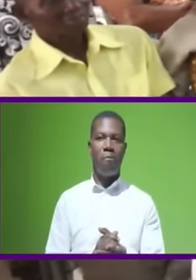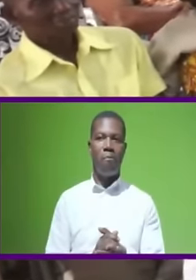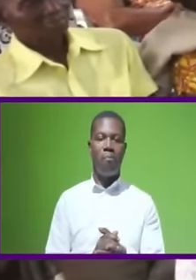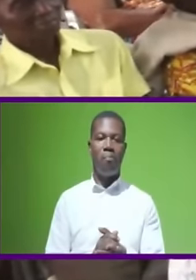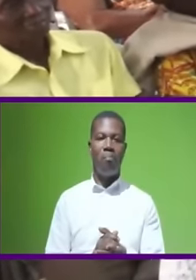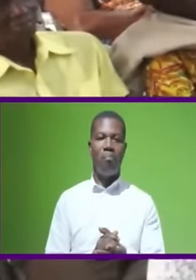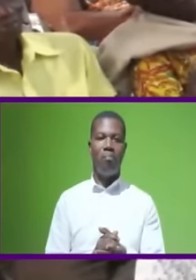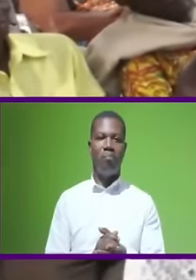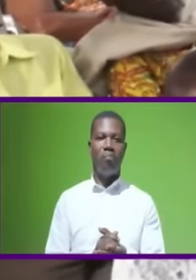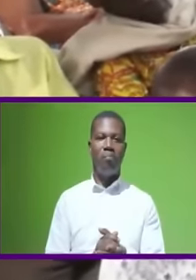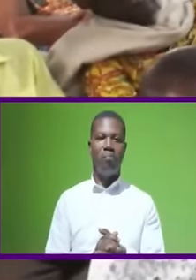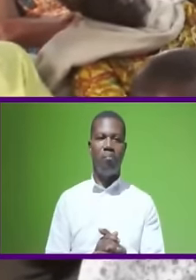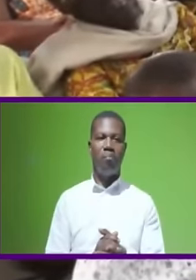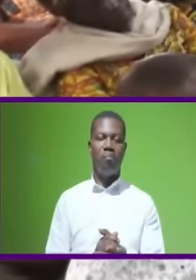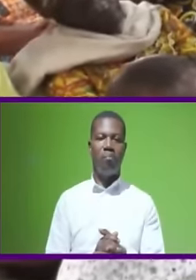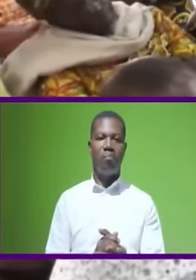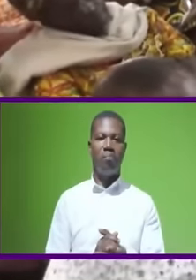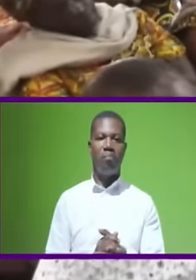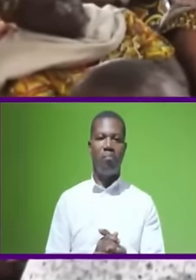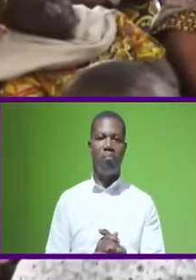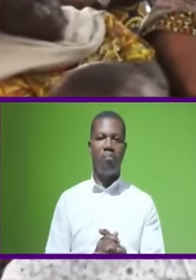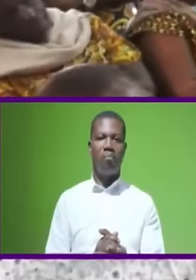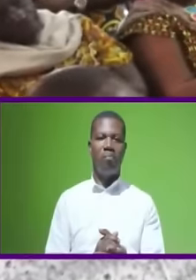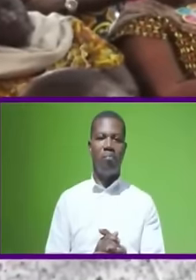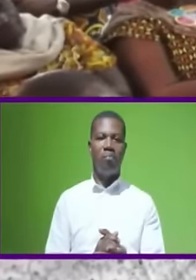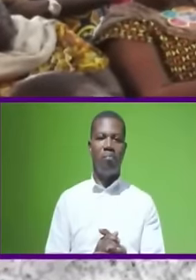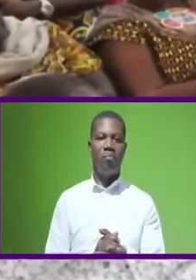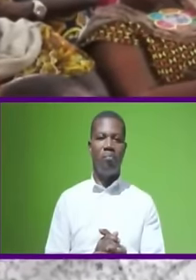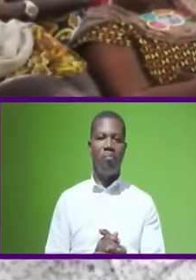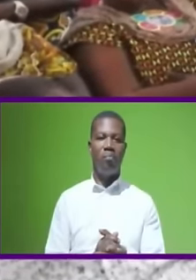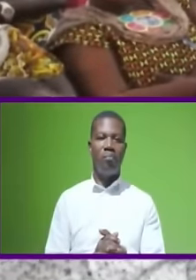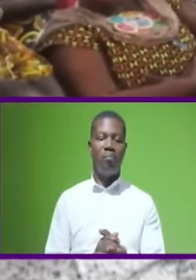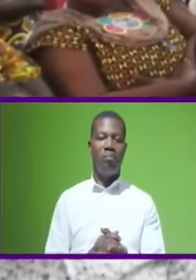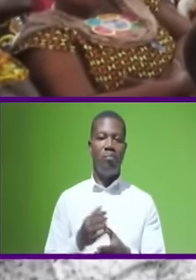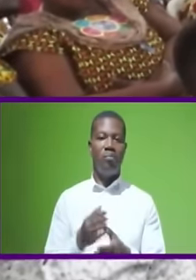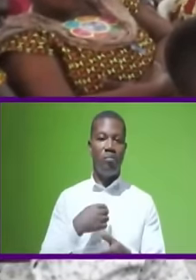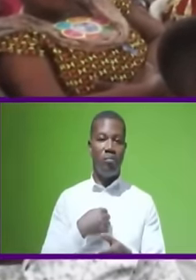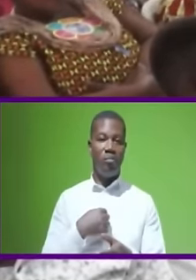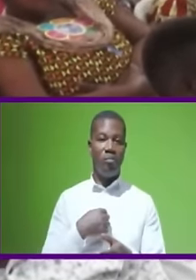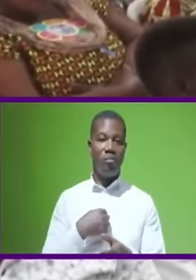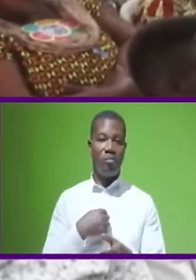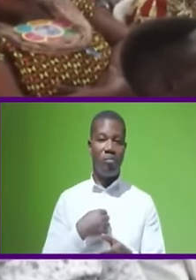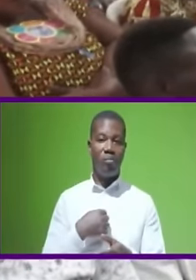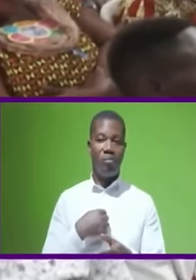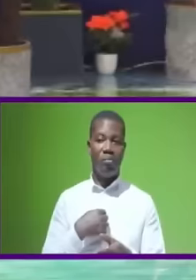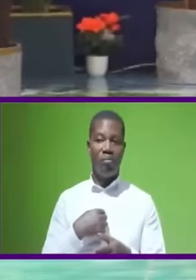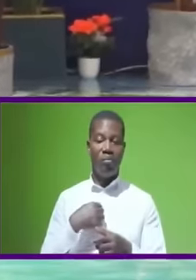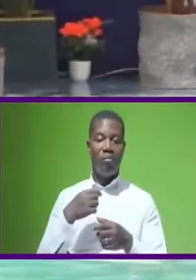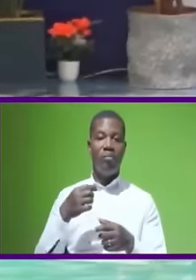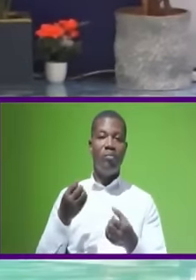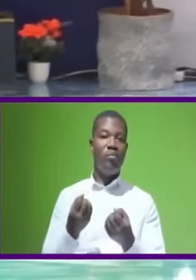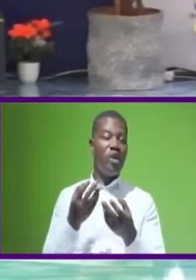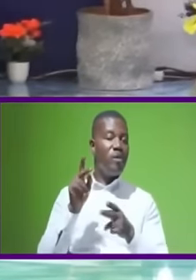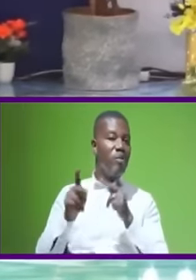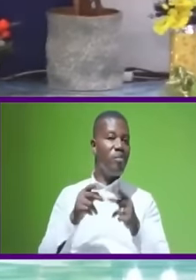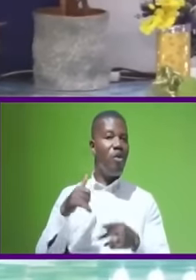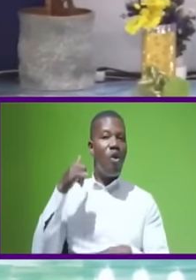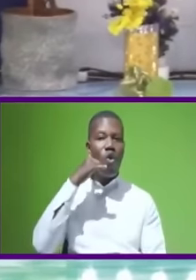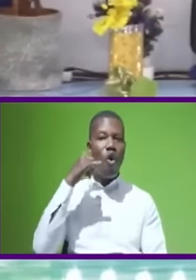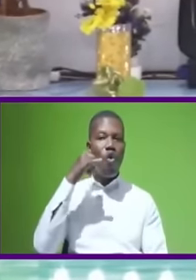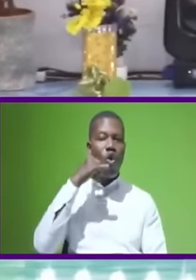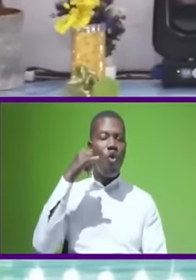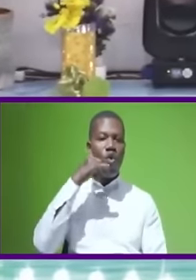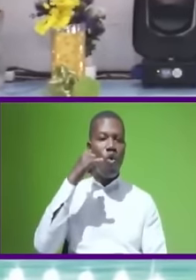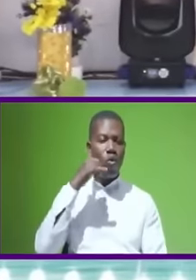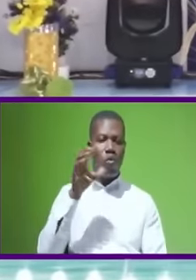increasing, but I haven't changed. Make us see a cough, COVID. Bibrinefre, Memphis numbers into screen is